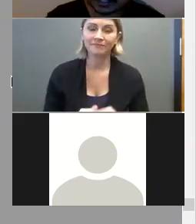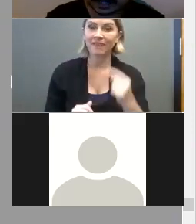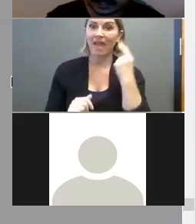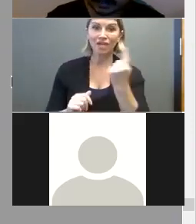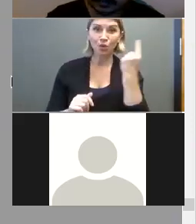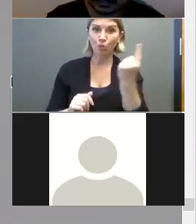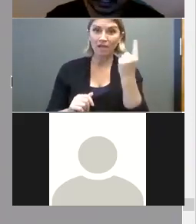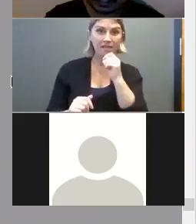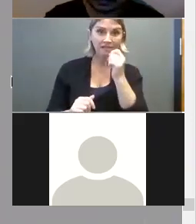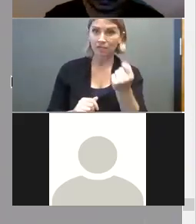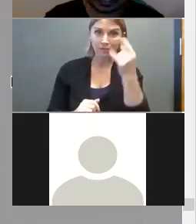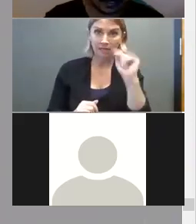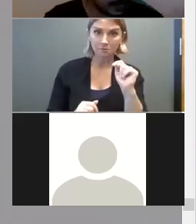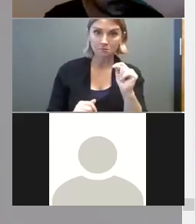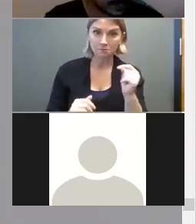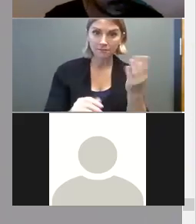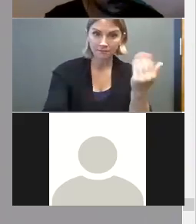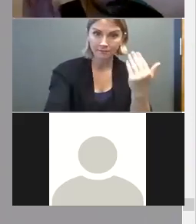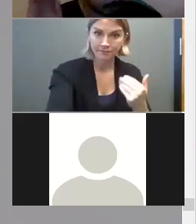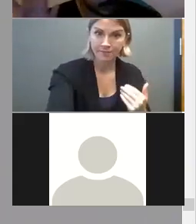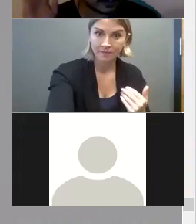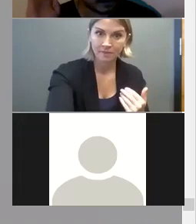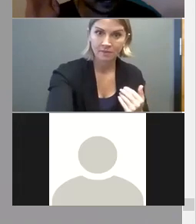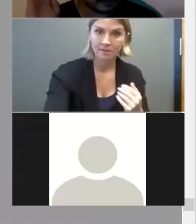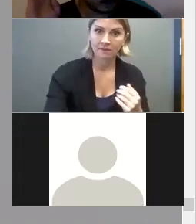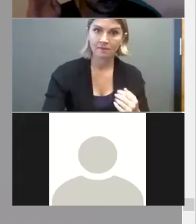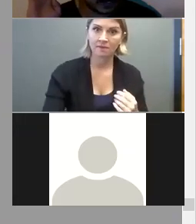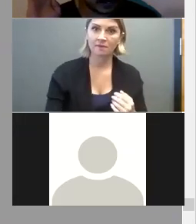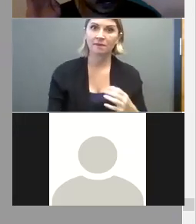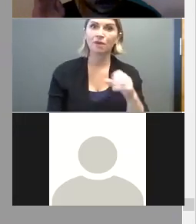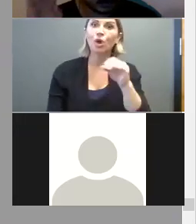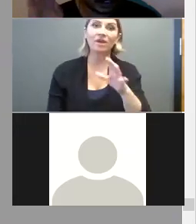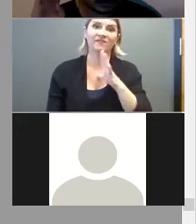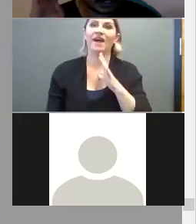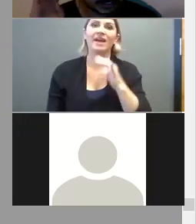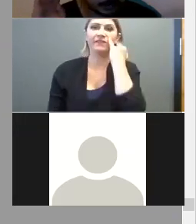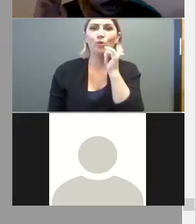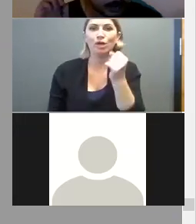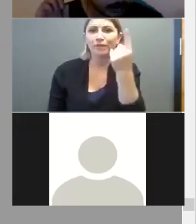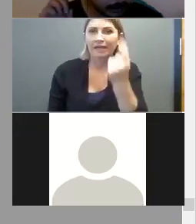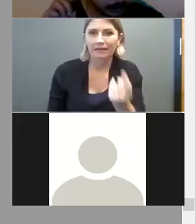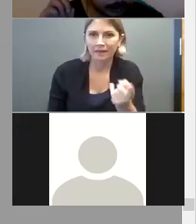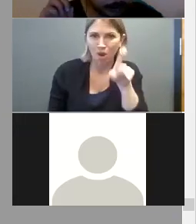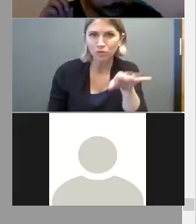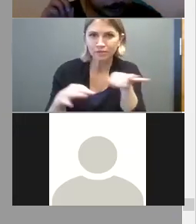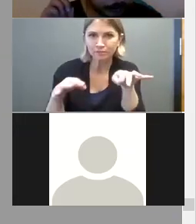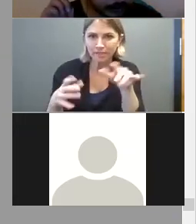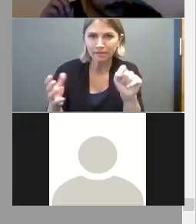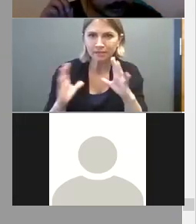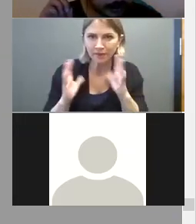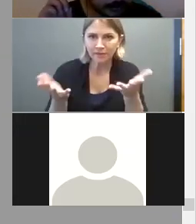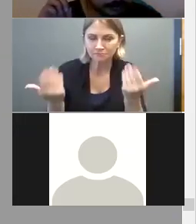Anybody else who doesn't get it? And as I said, it's fine if you don't get it. I mean, you need to just tell me.